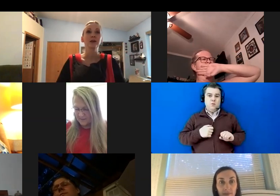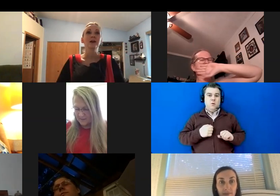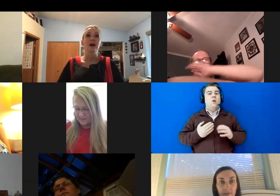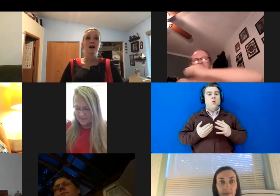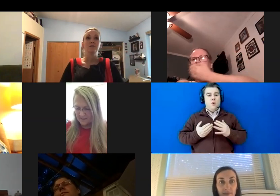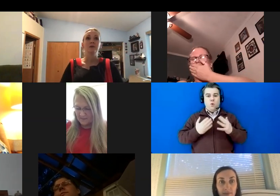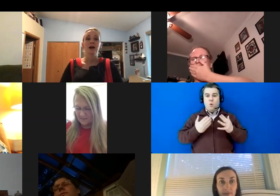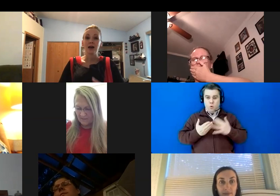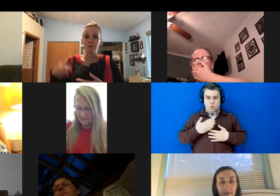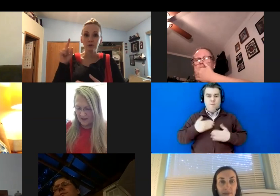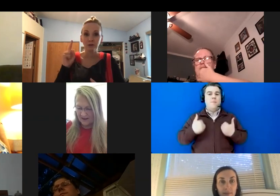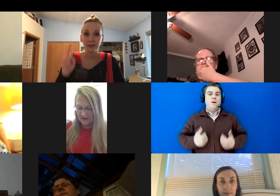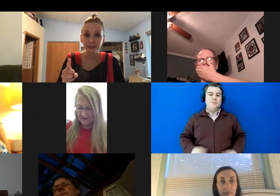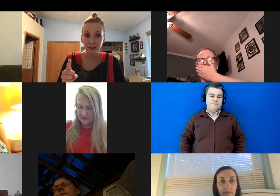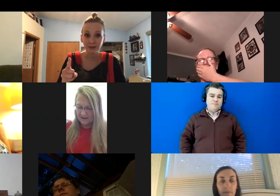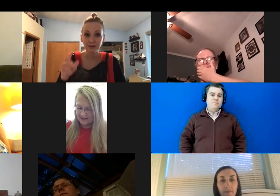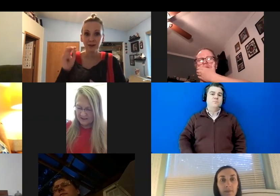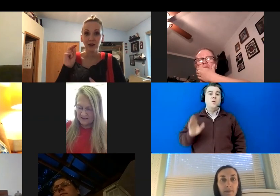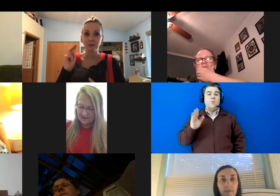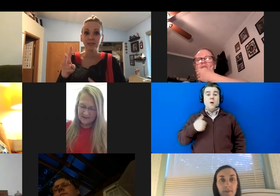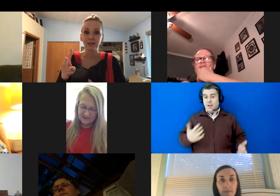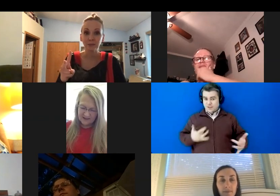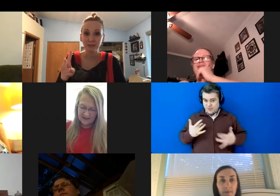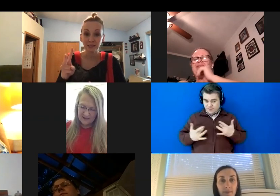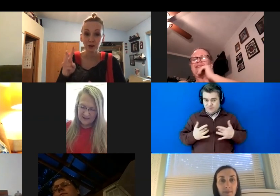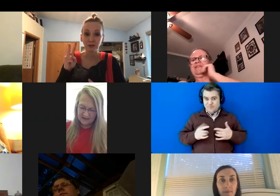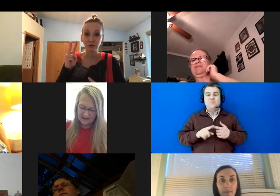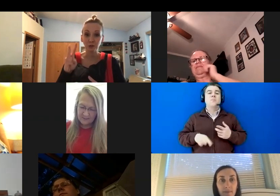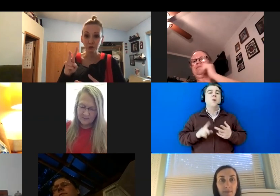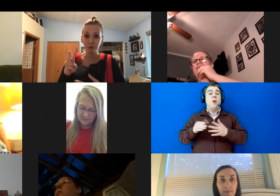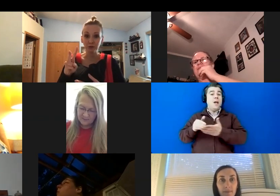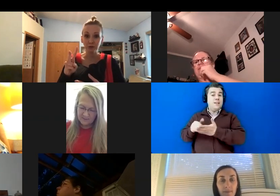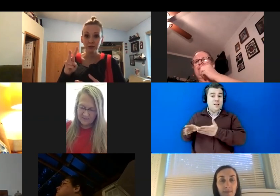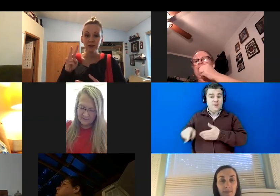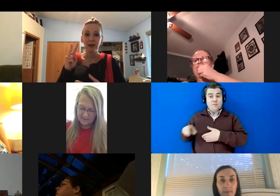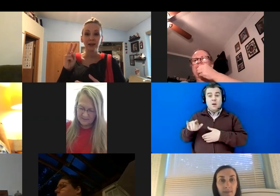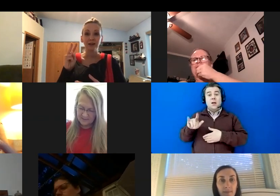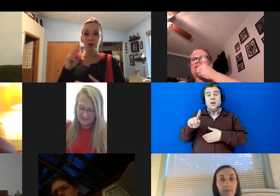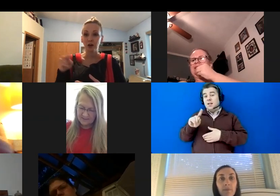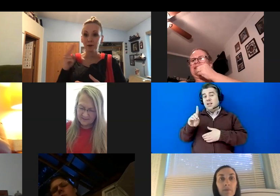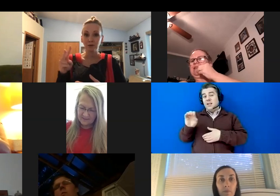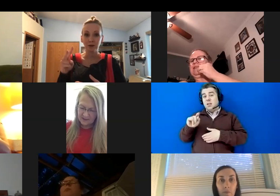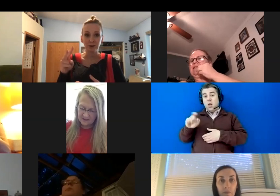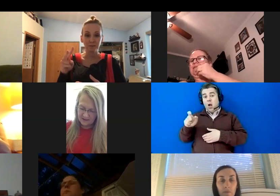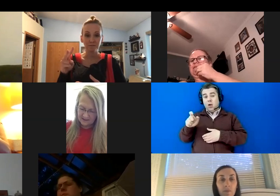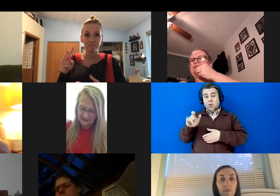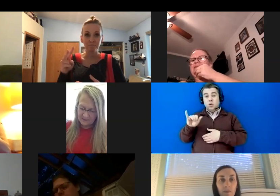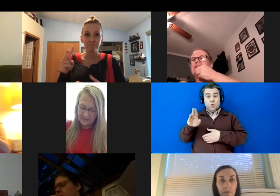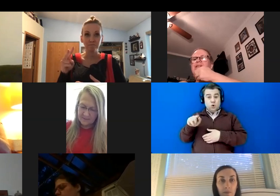So, I will get excited. I will send them a detox YouTube and talk about,